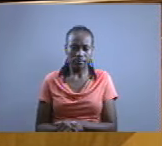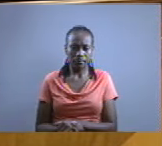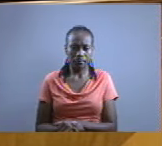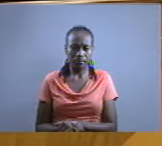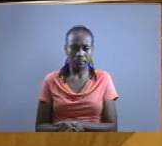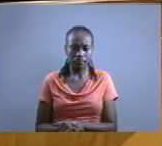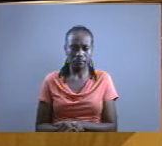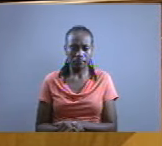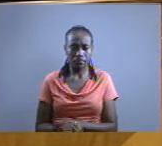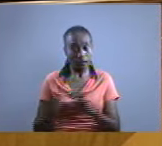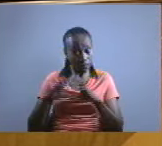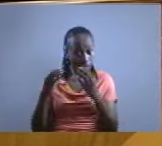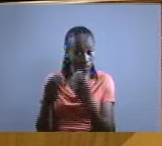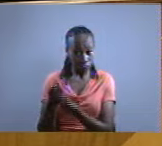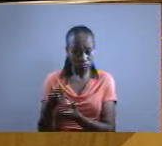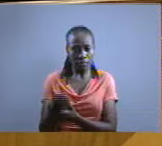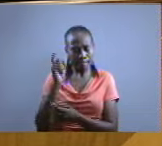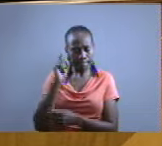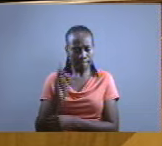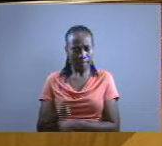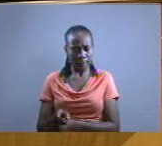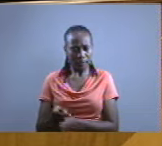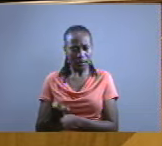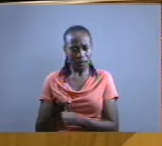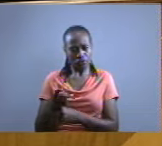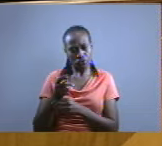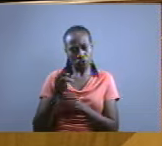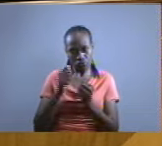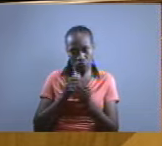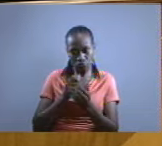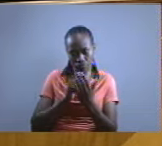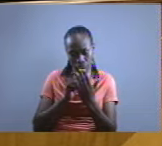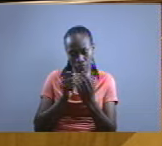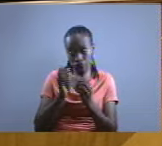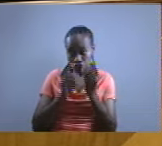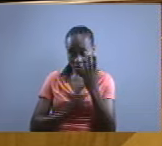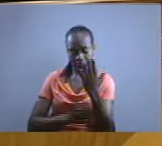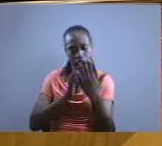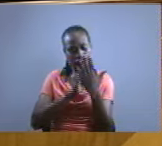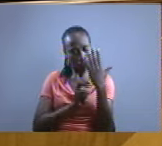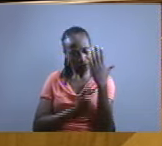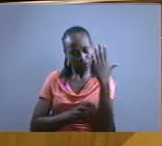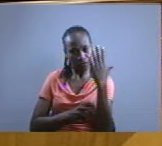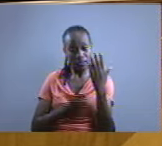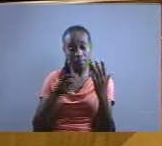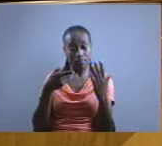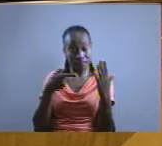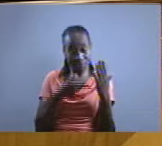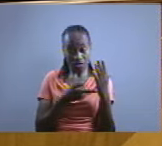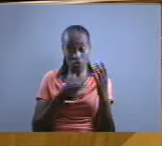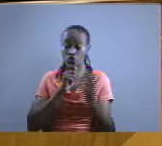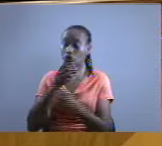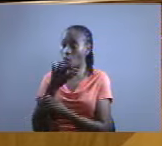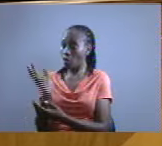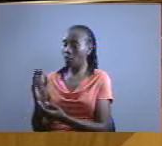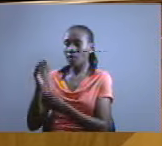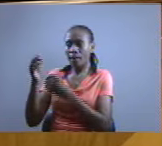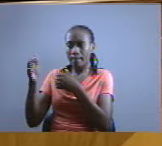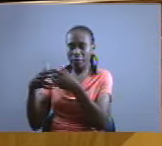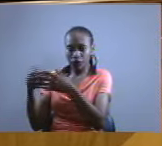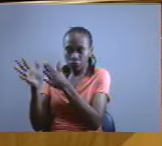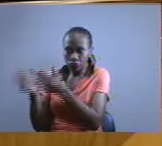is also expected to prescribe the rules governing the conduct of language practitioners, language professionals,